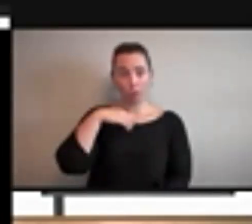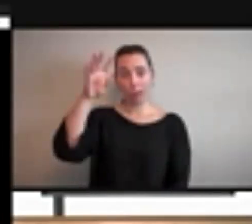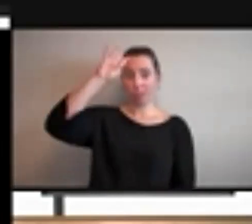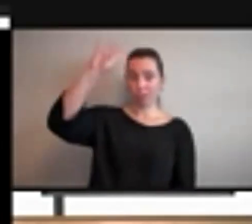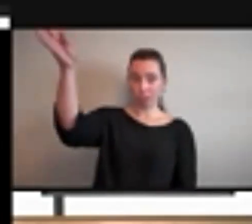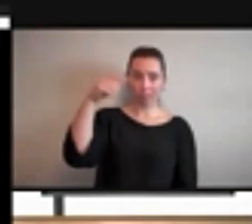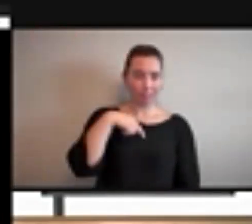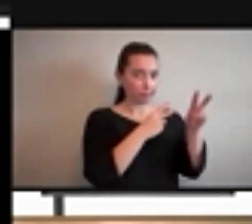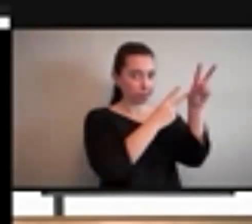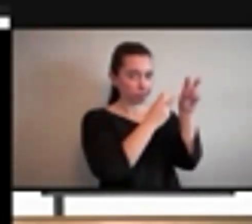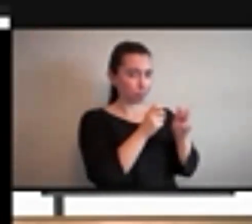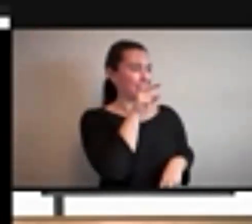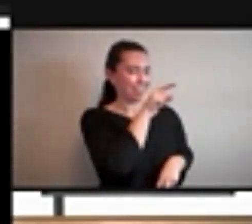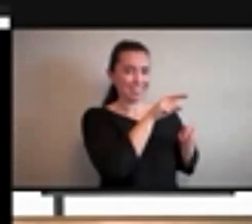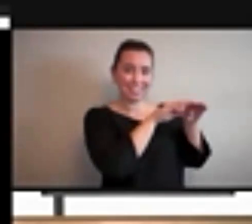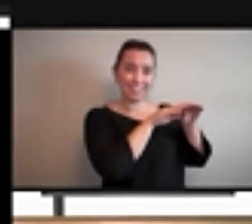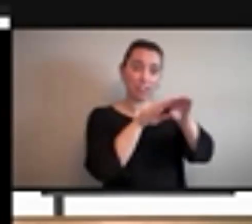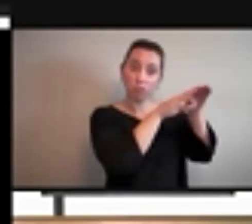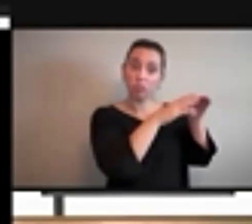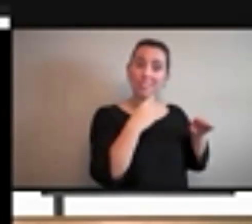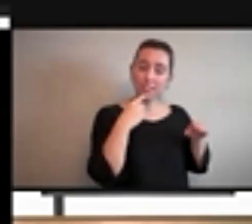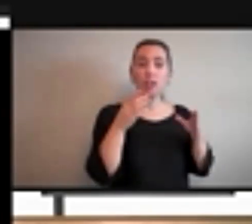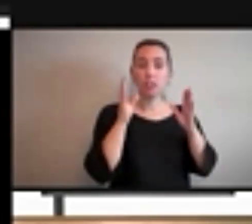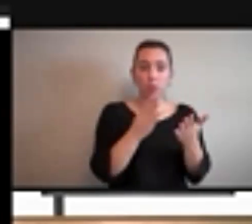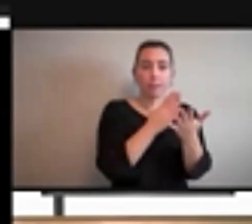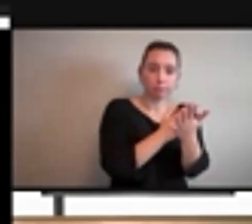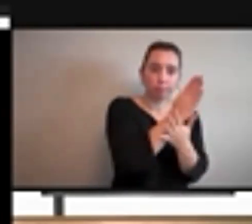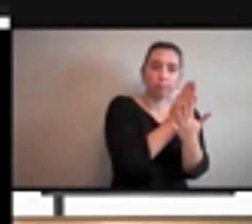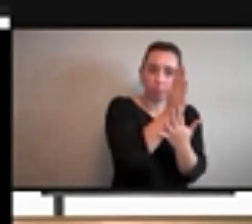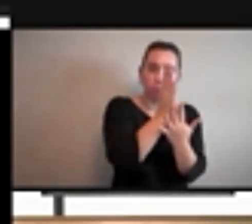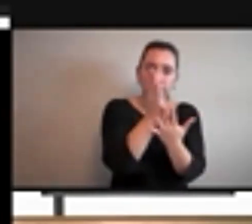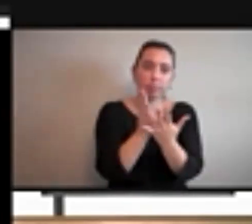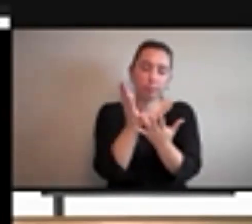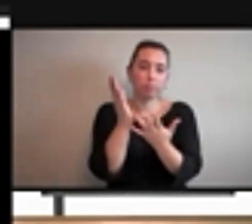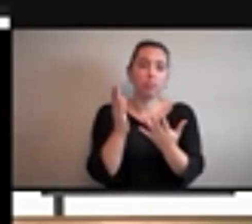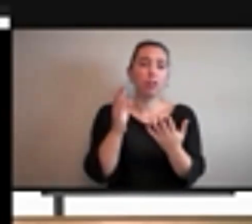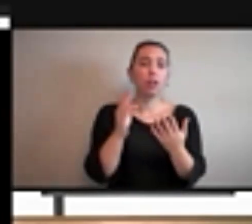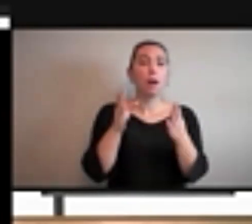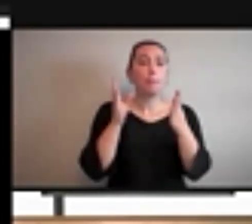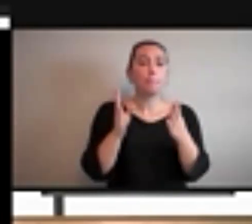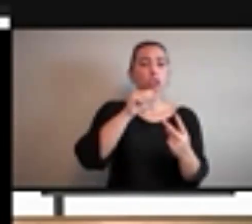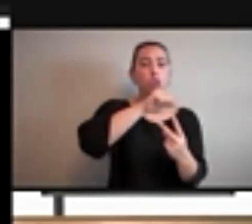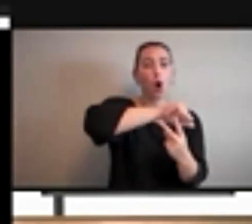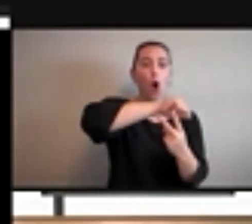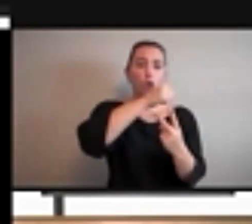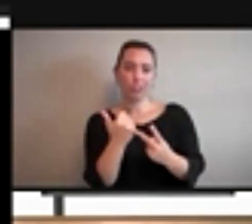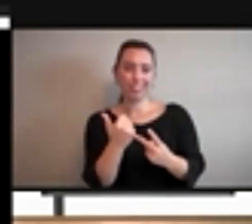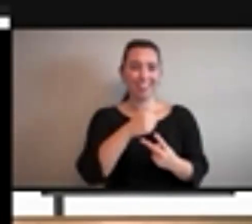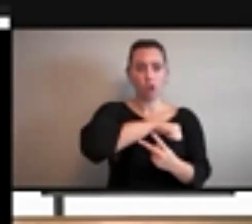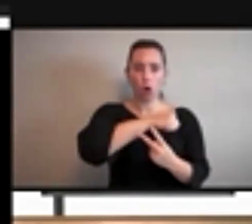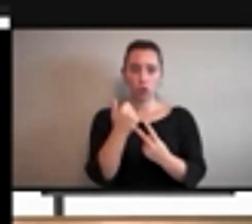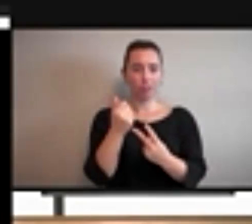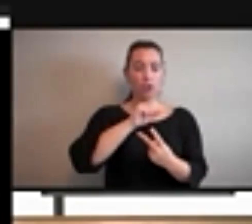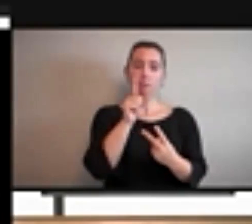in this standard says that you need to provide an alternative. And it does not say that you need to provide all possible alternatives. And